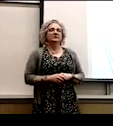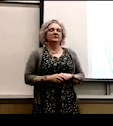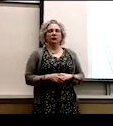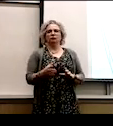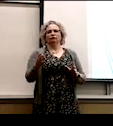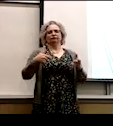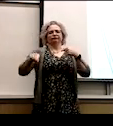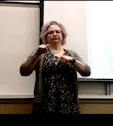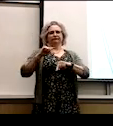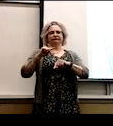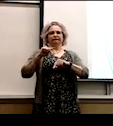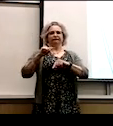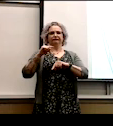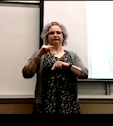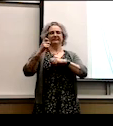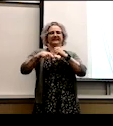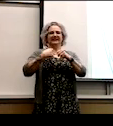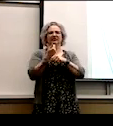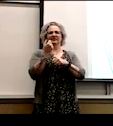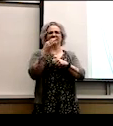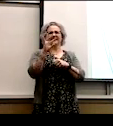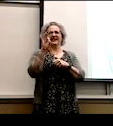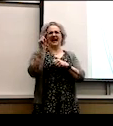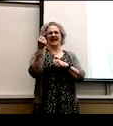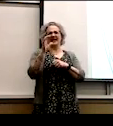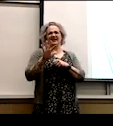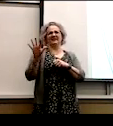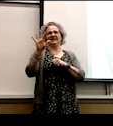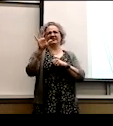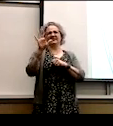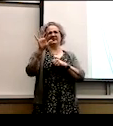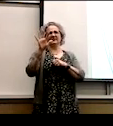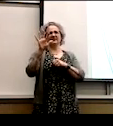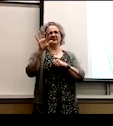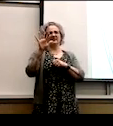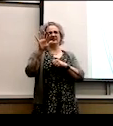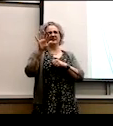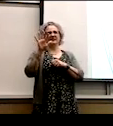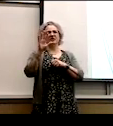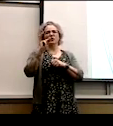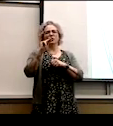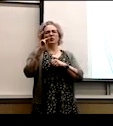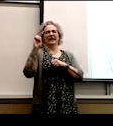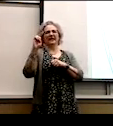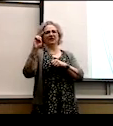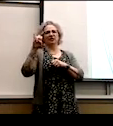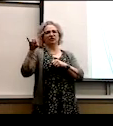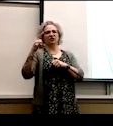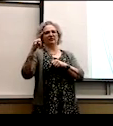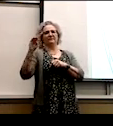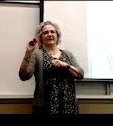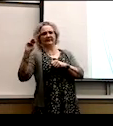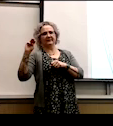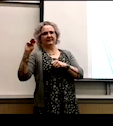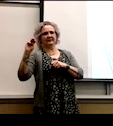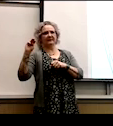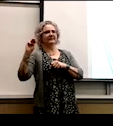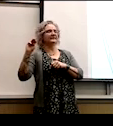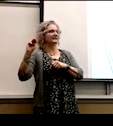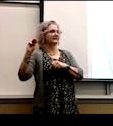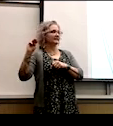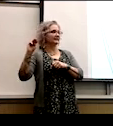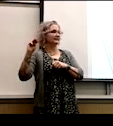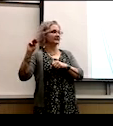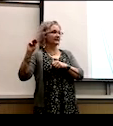in New England Journal. It was published. Oh, this was archived in Internal Medicine in 1982. It was recognized as really complex